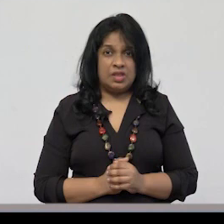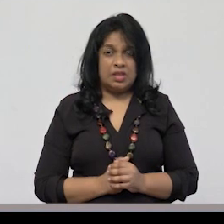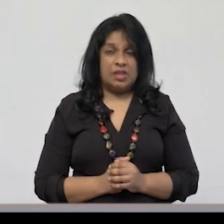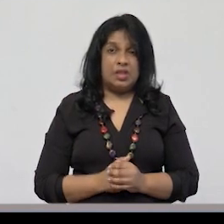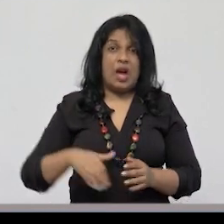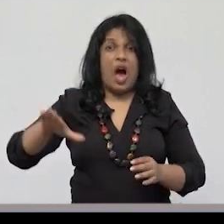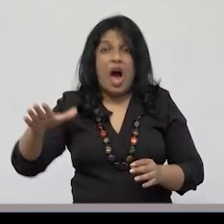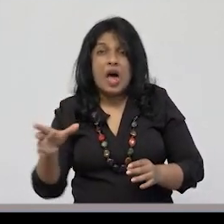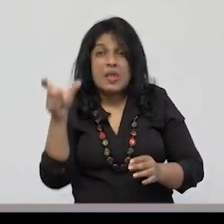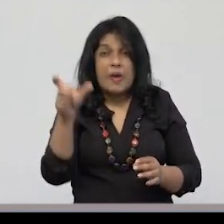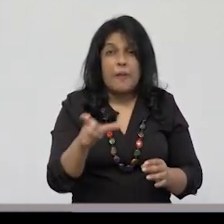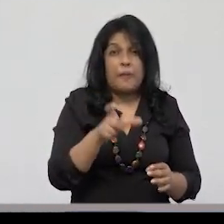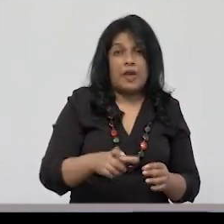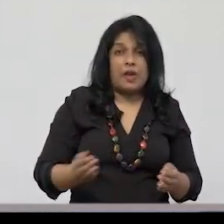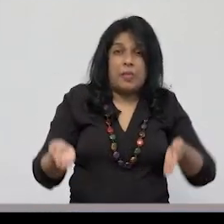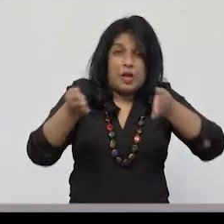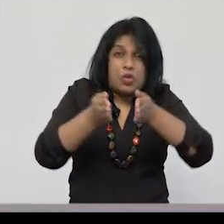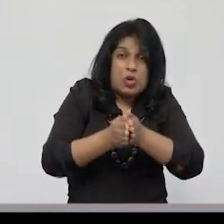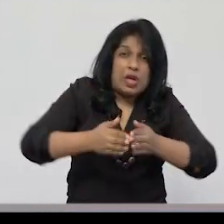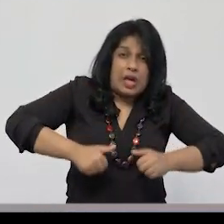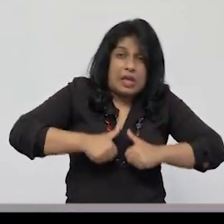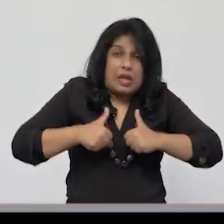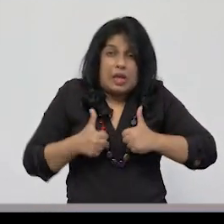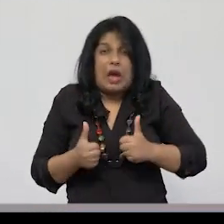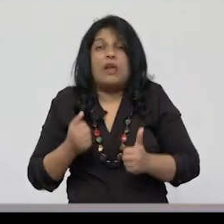Got to get this, got to get that, got to have this.